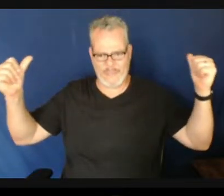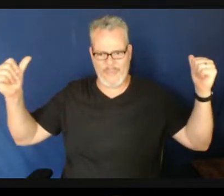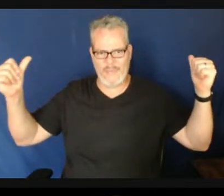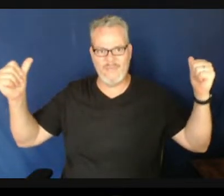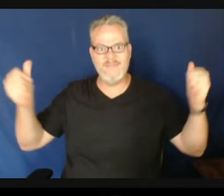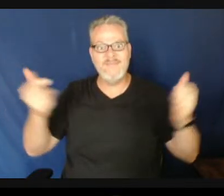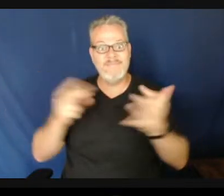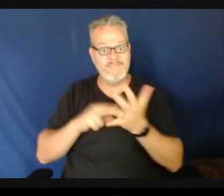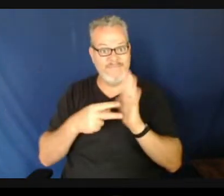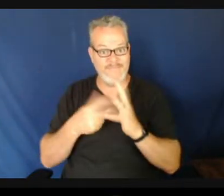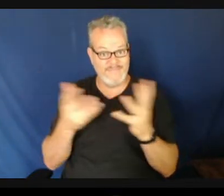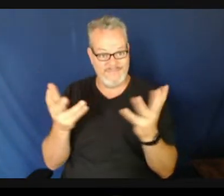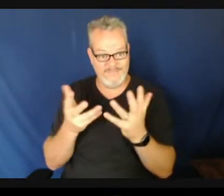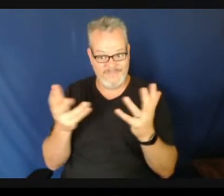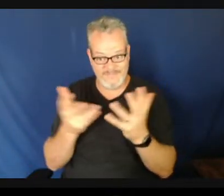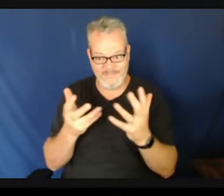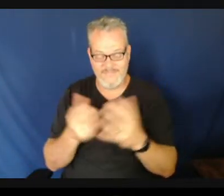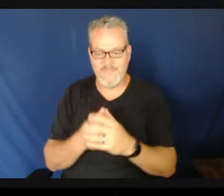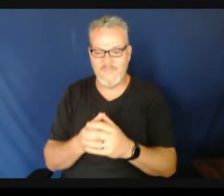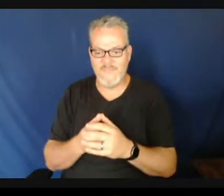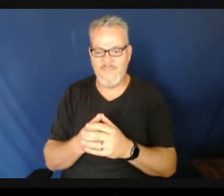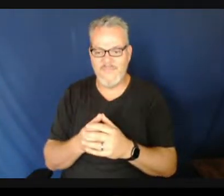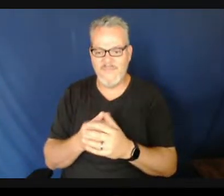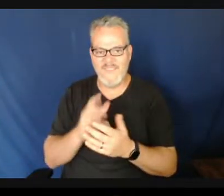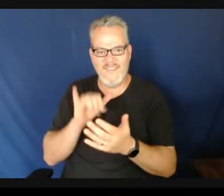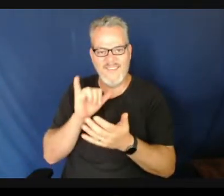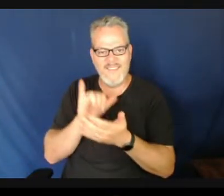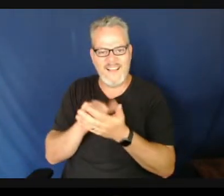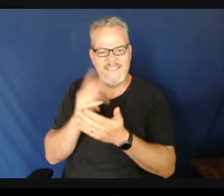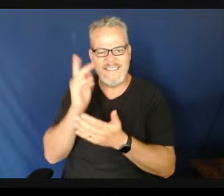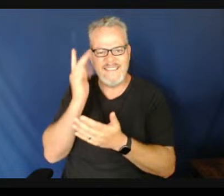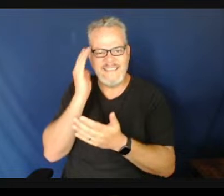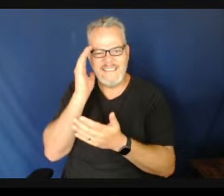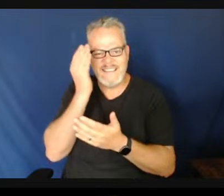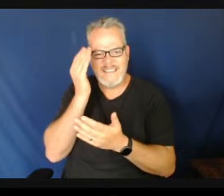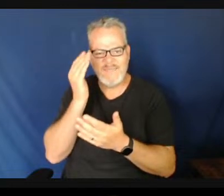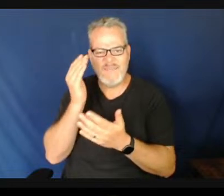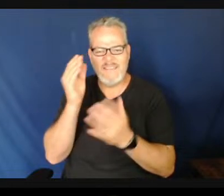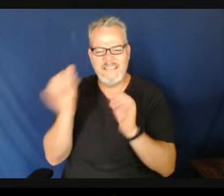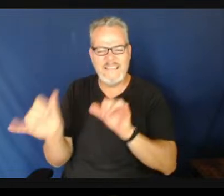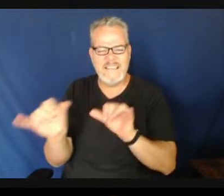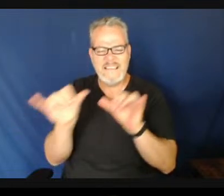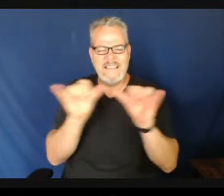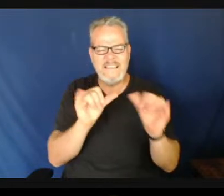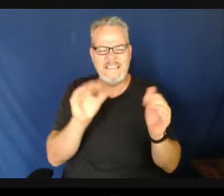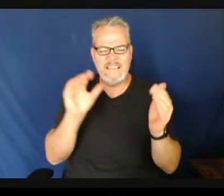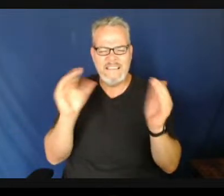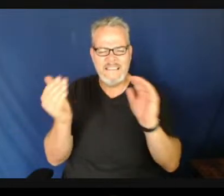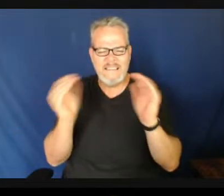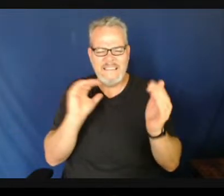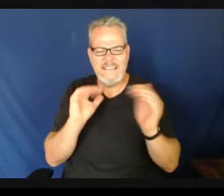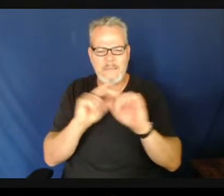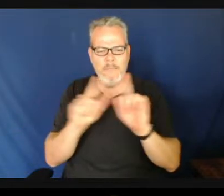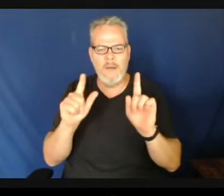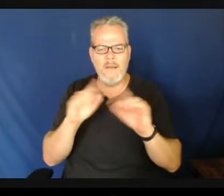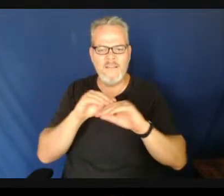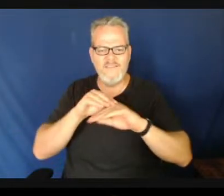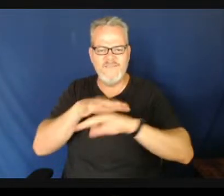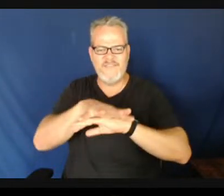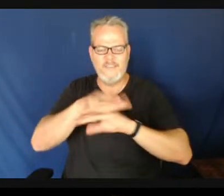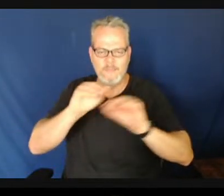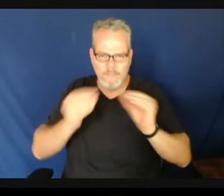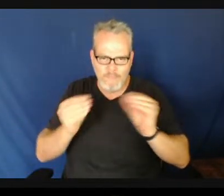have that distribution, pretty similar, but maybe a little bit slightly further spread.